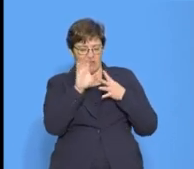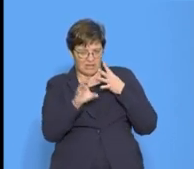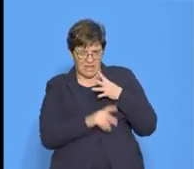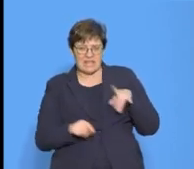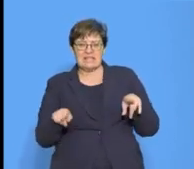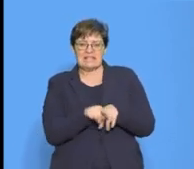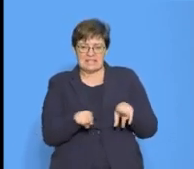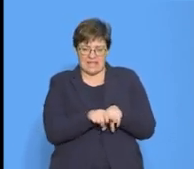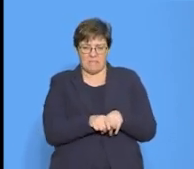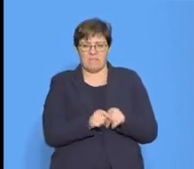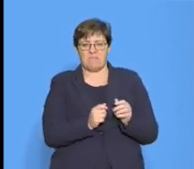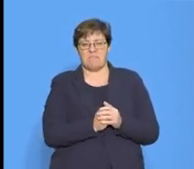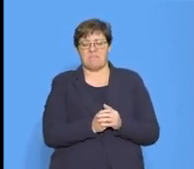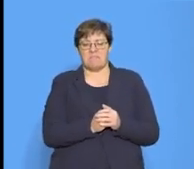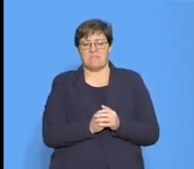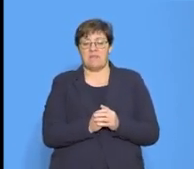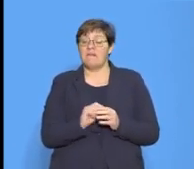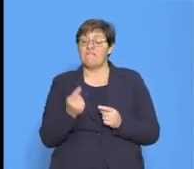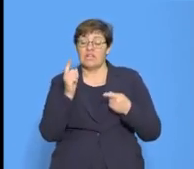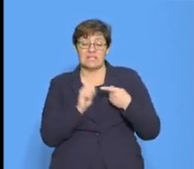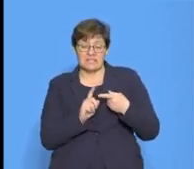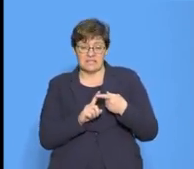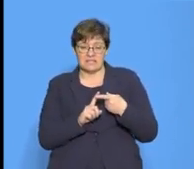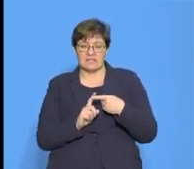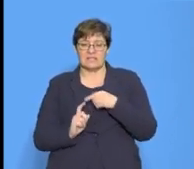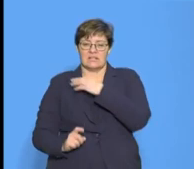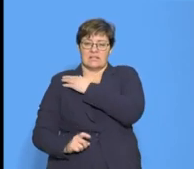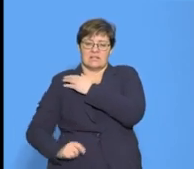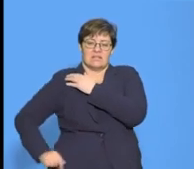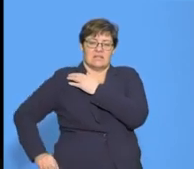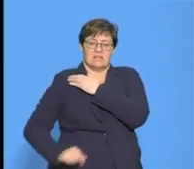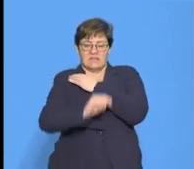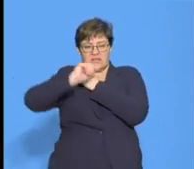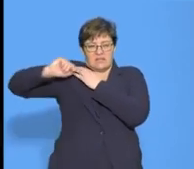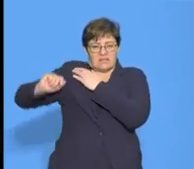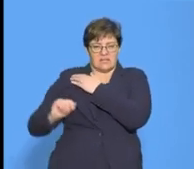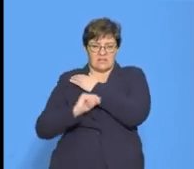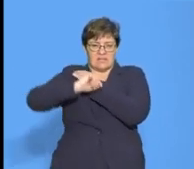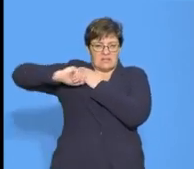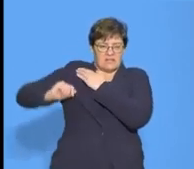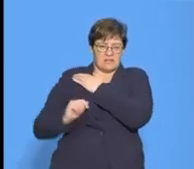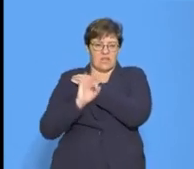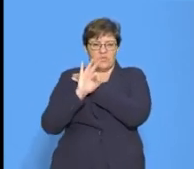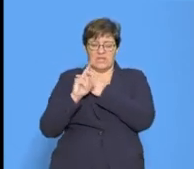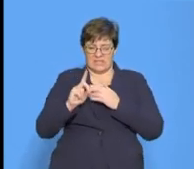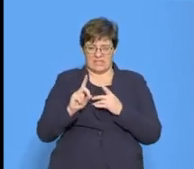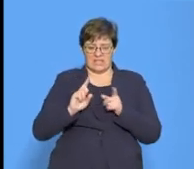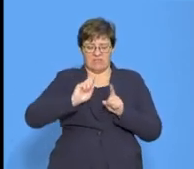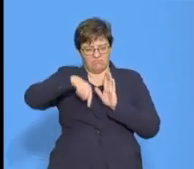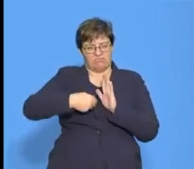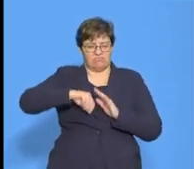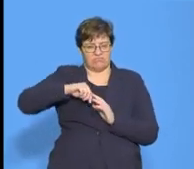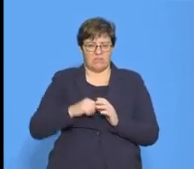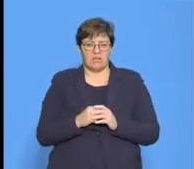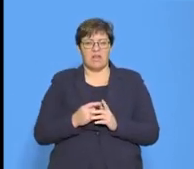few characteristics that we have in common. And the first thing is that we have freely rotating arms. So in other